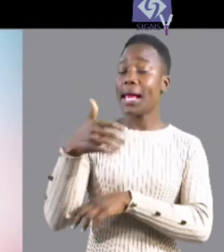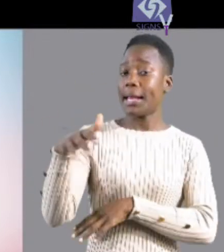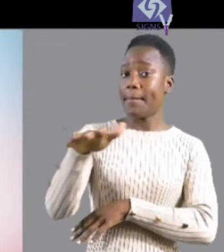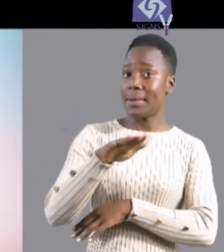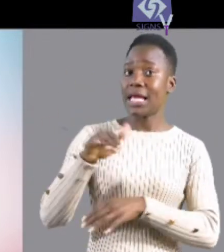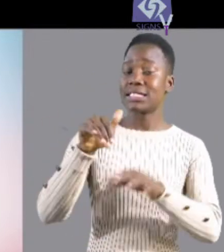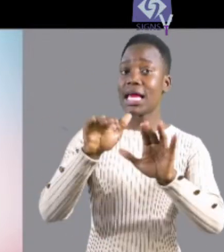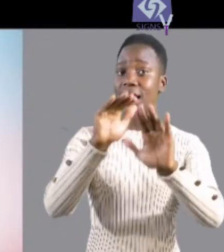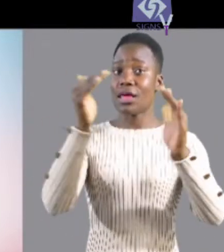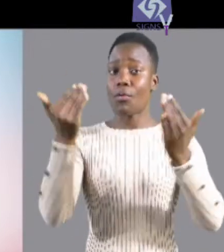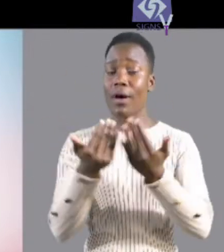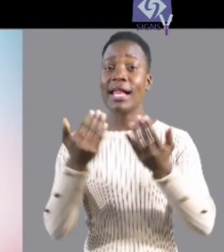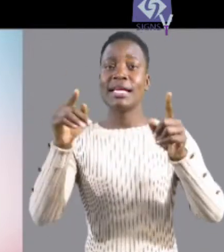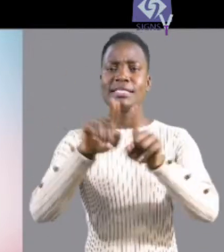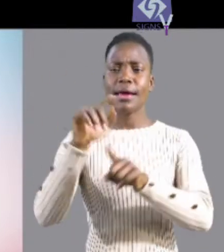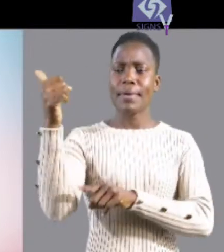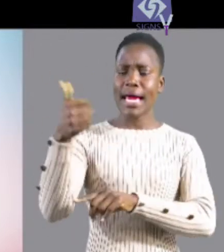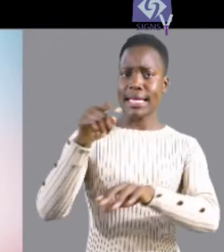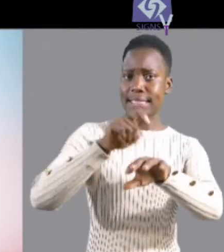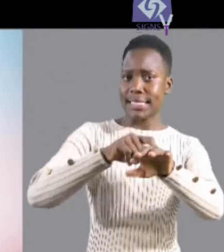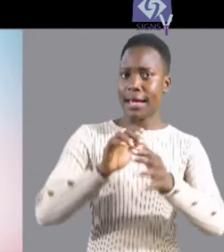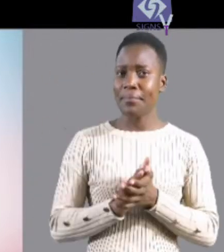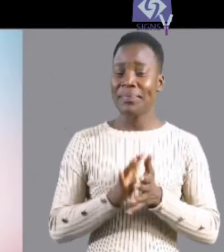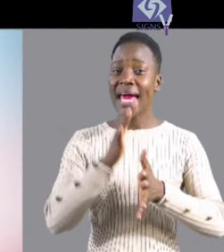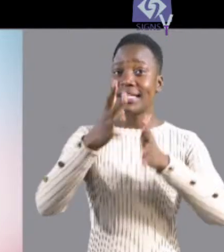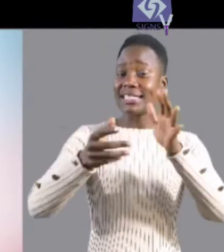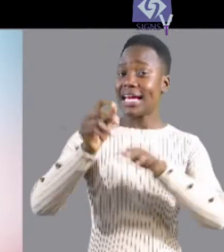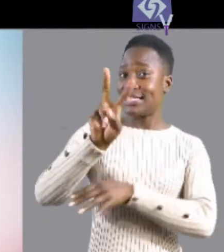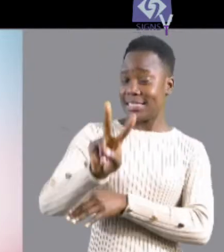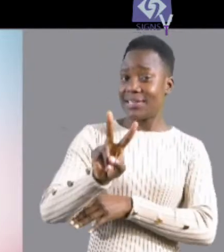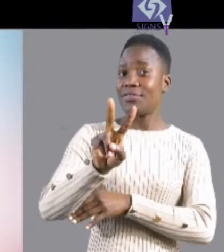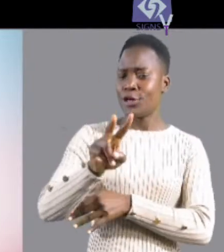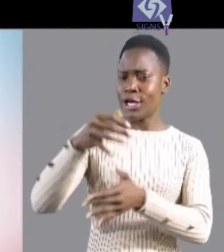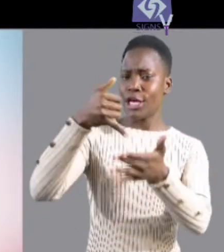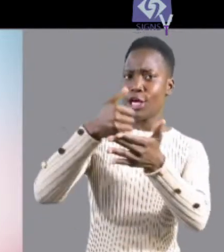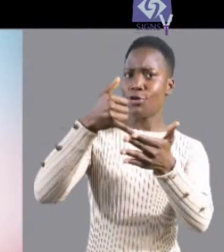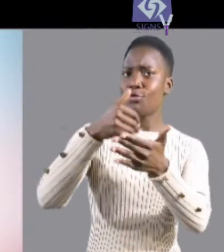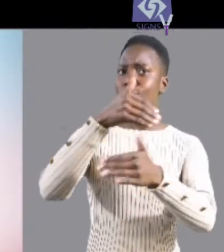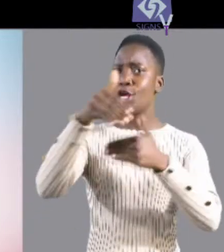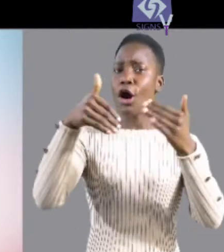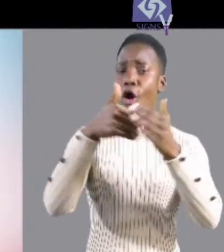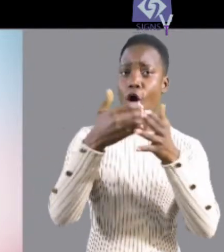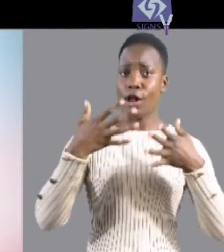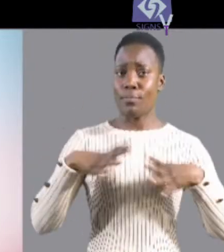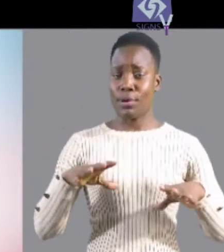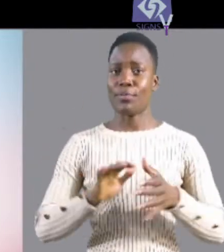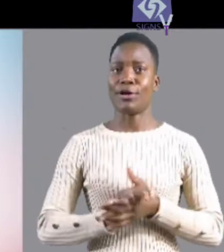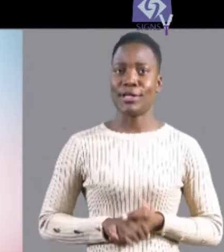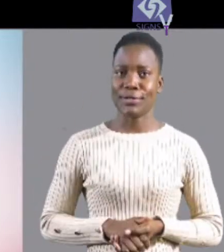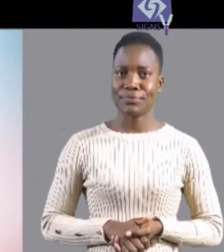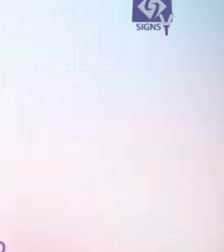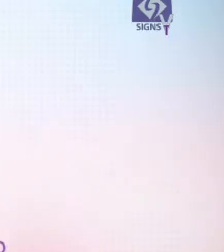anywhere in the world at any time. Science TV, leaving no one behind.